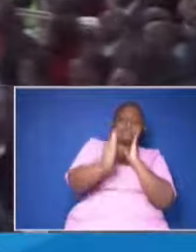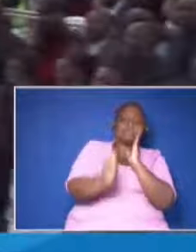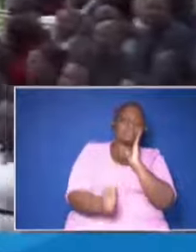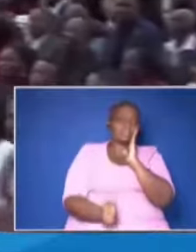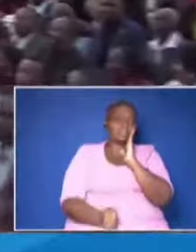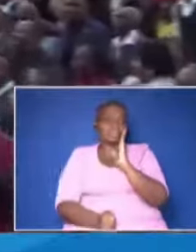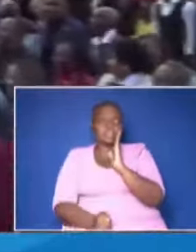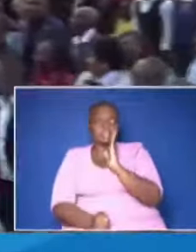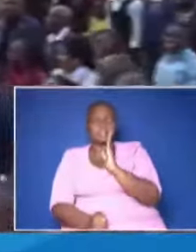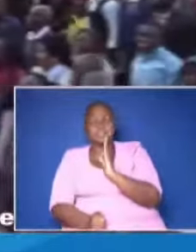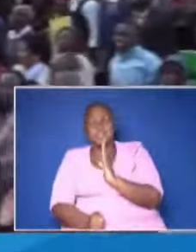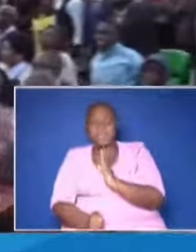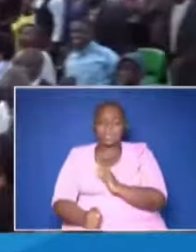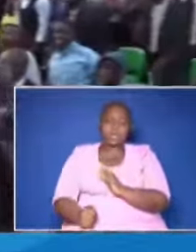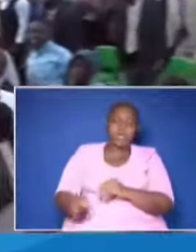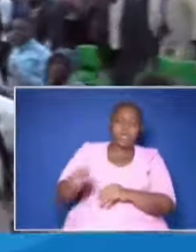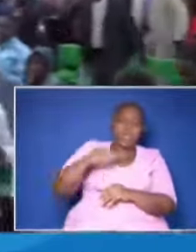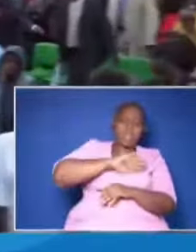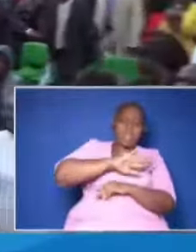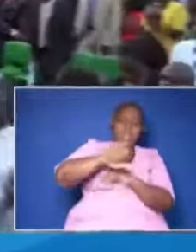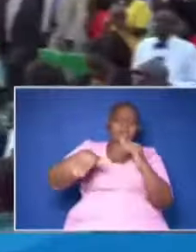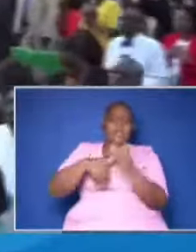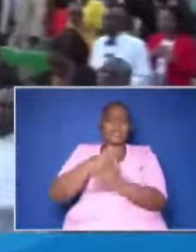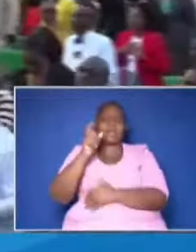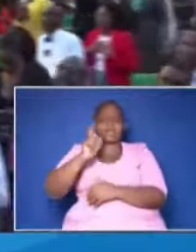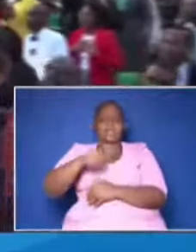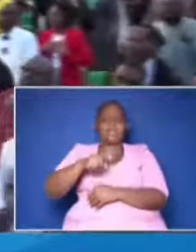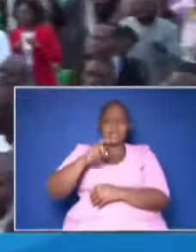we all I re